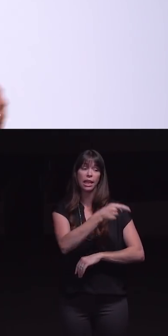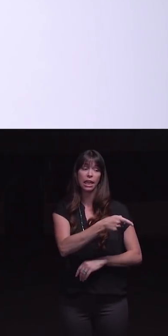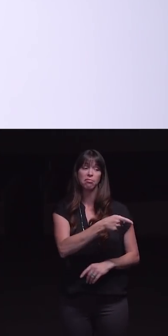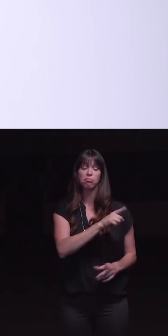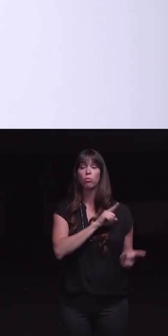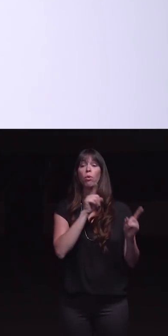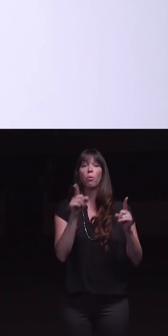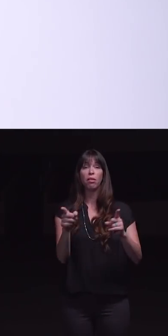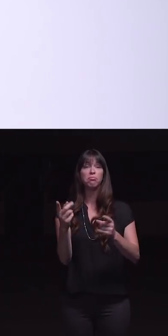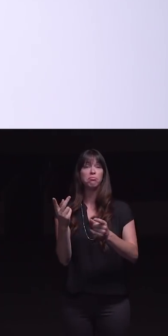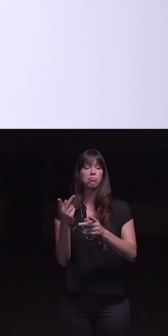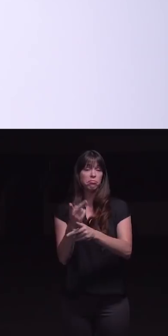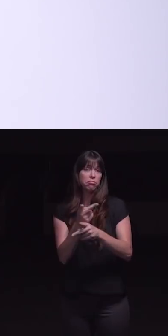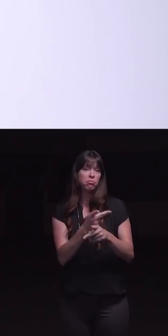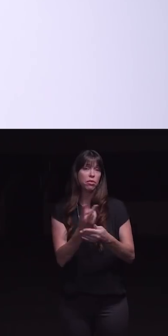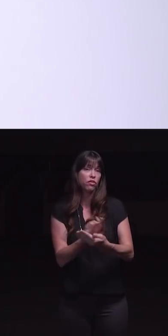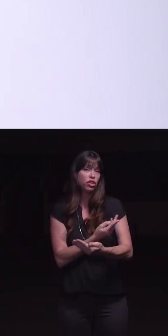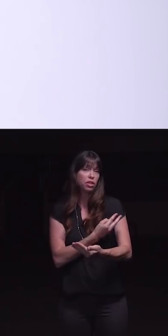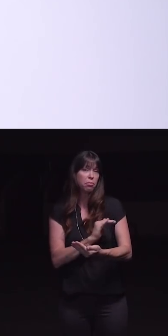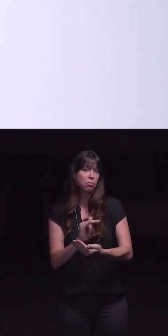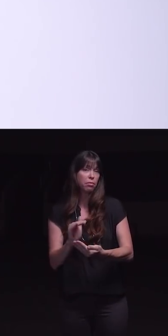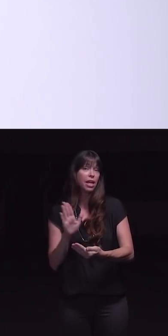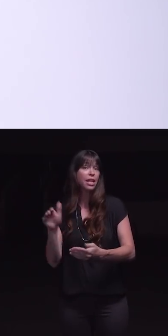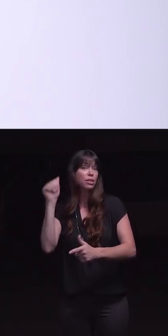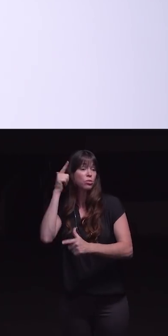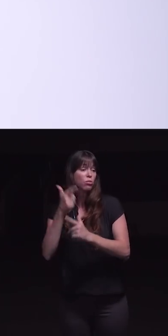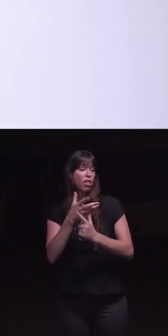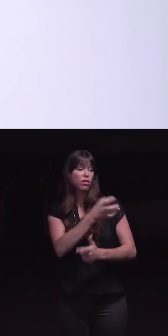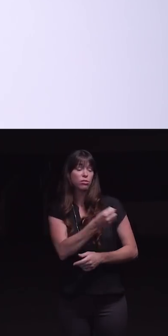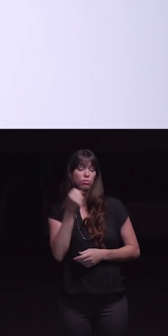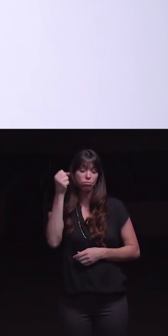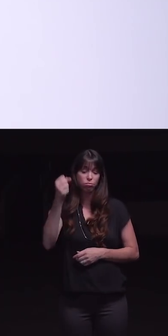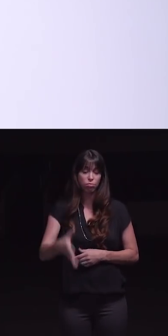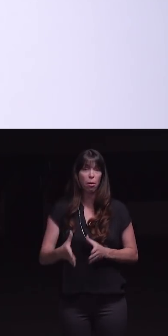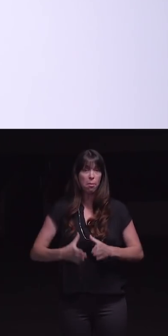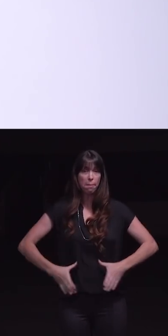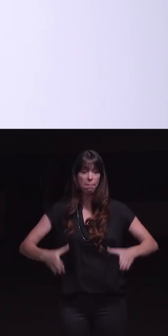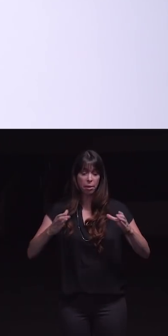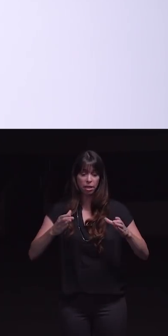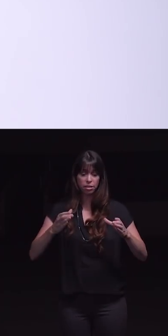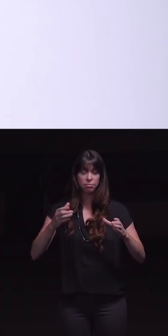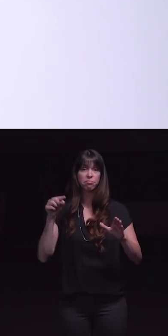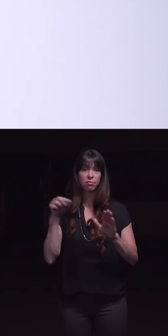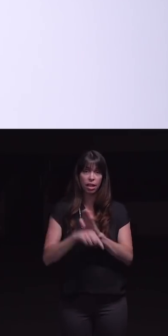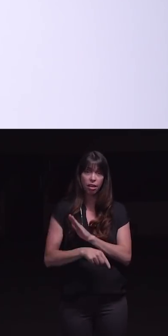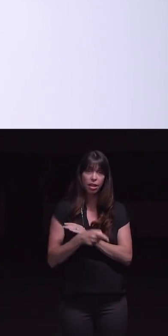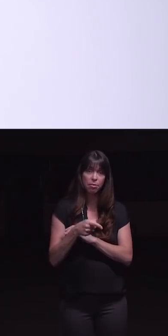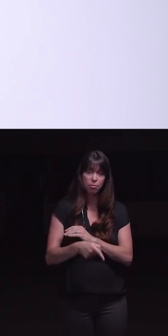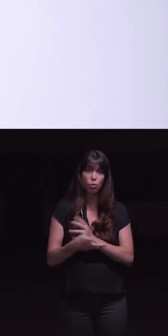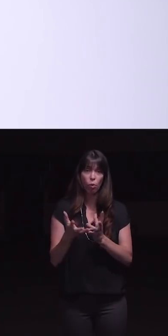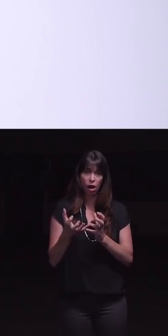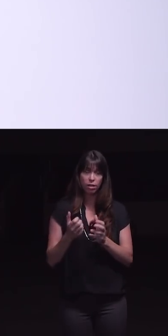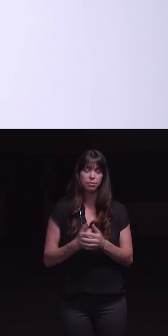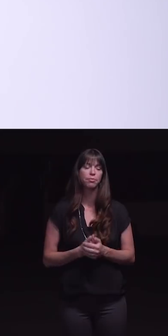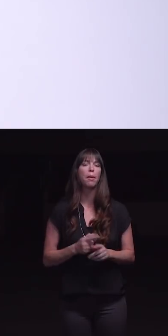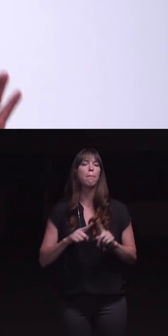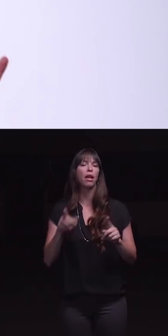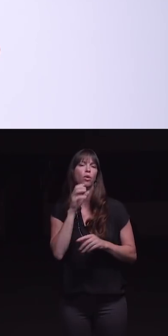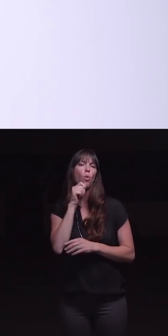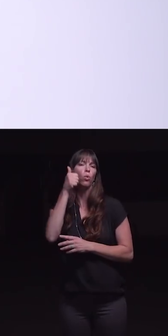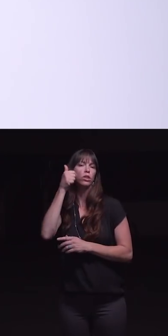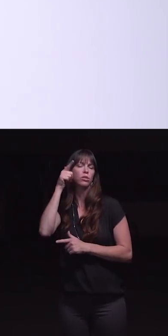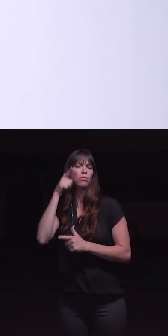out to the flock of sheep and his brothers threw him in a pit and they were gonna kill him. The oldest brother, Reuben, came along